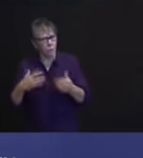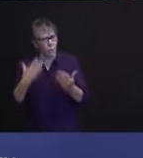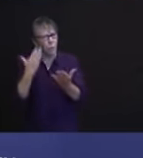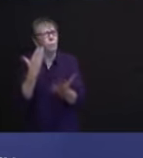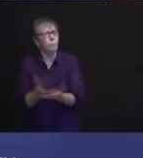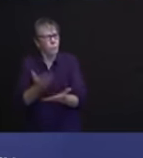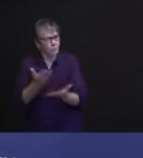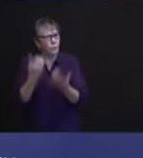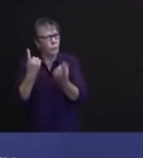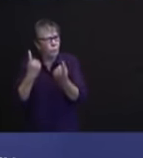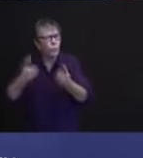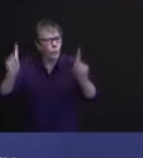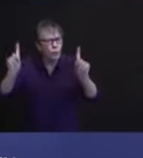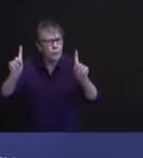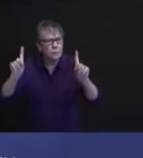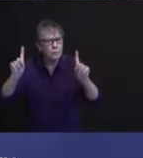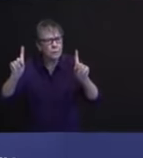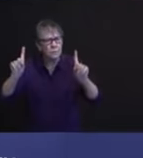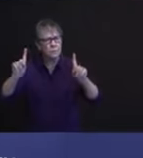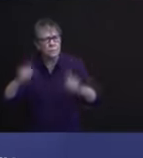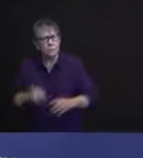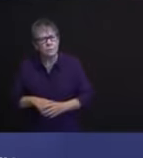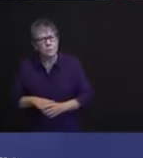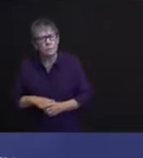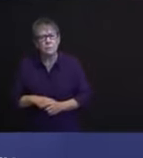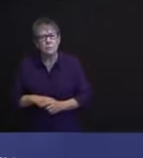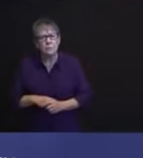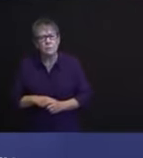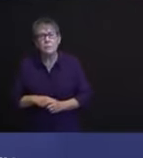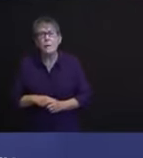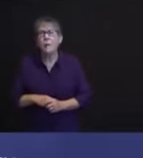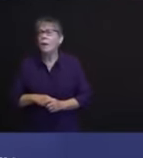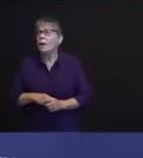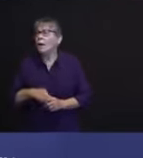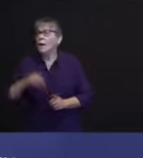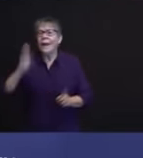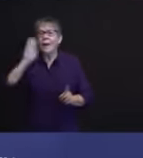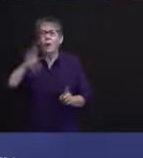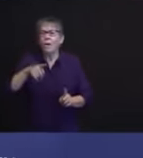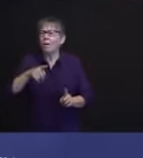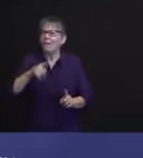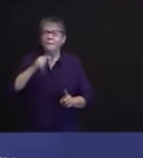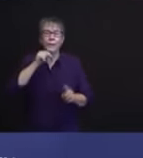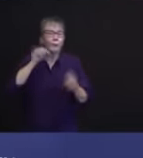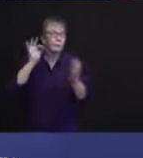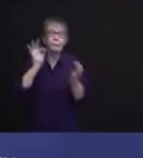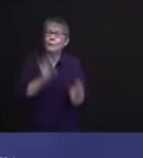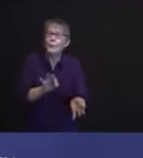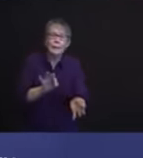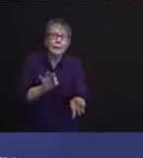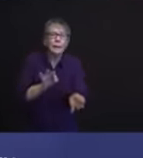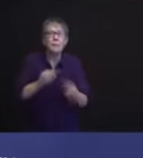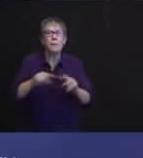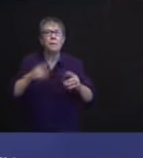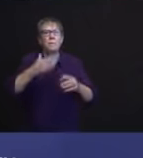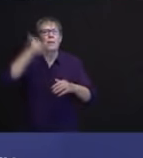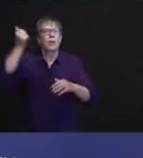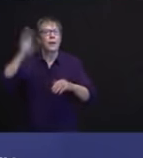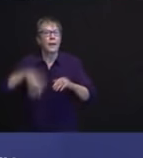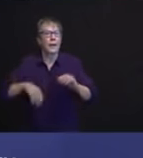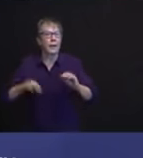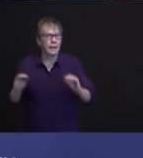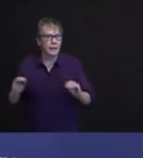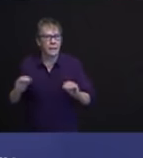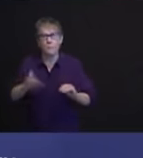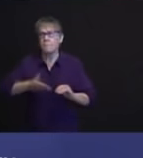It's not doing it perfectly, and we need to keep on going and doing even more to push it down to get that RT below 1 so that the numbers can